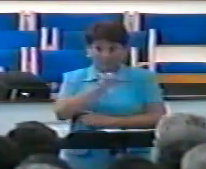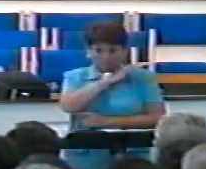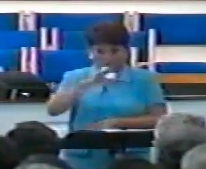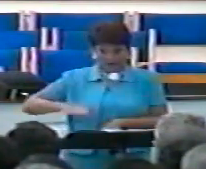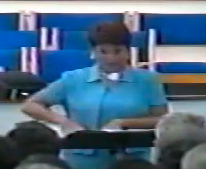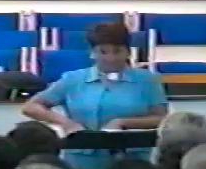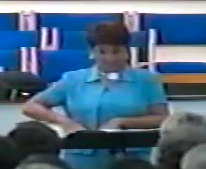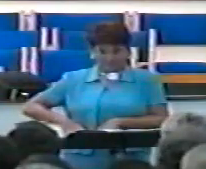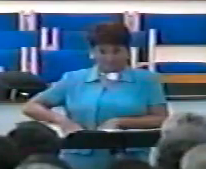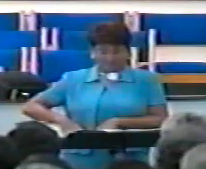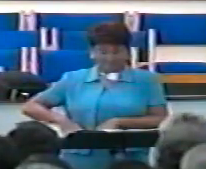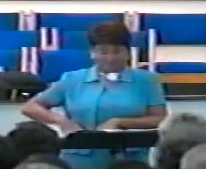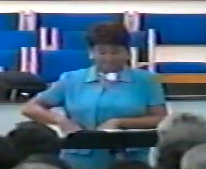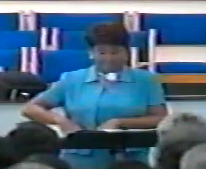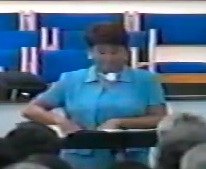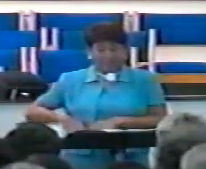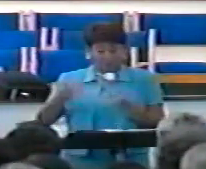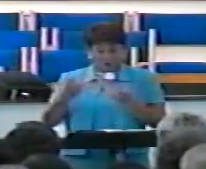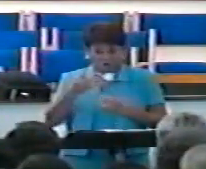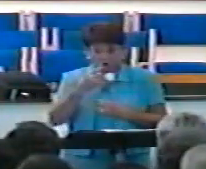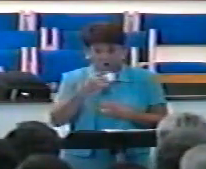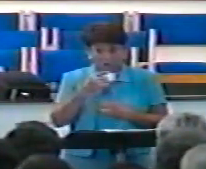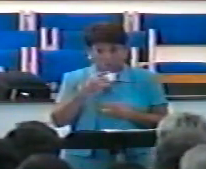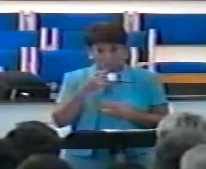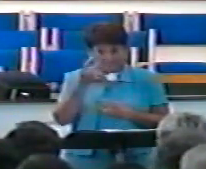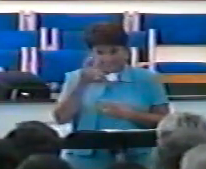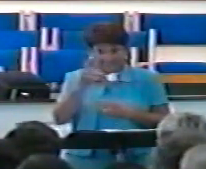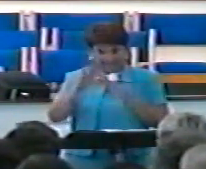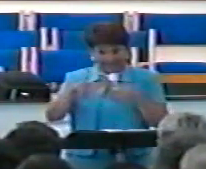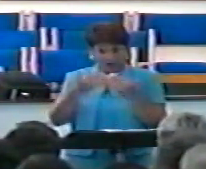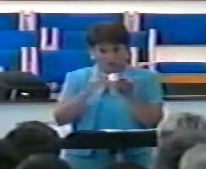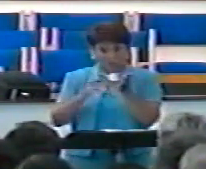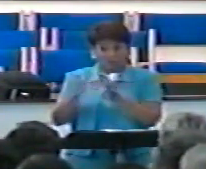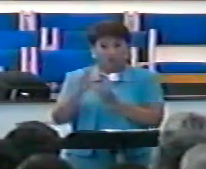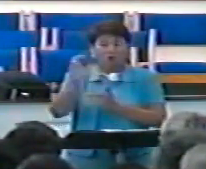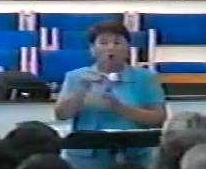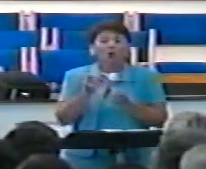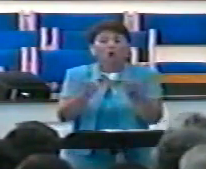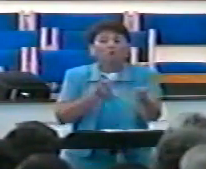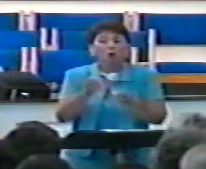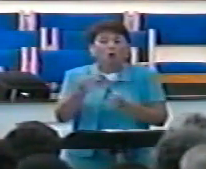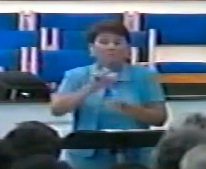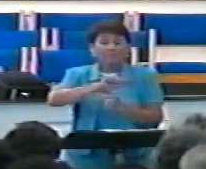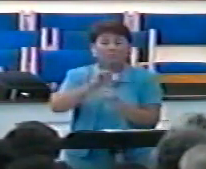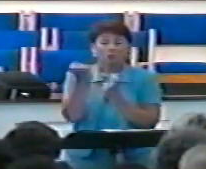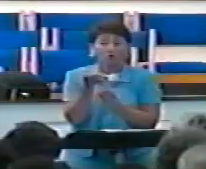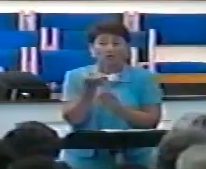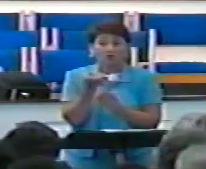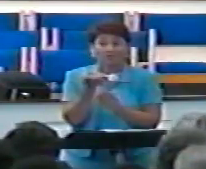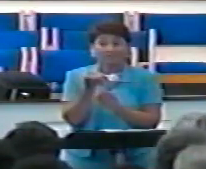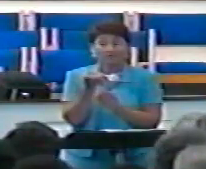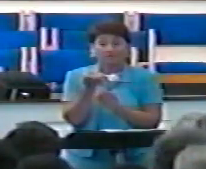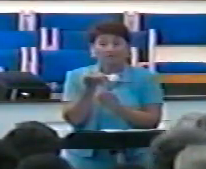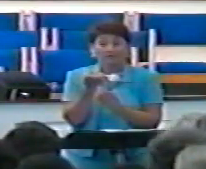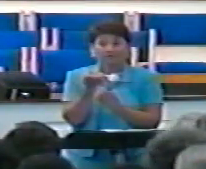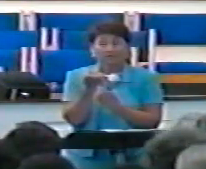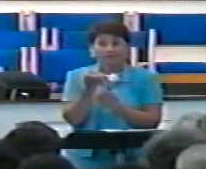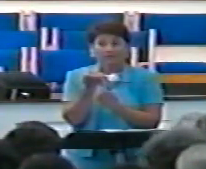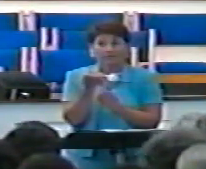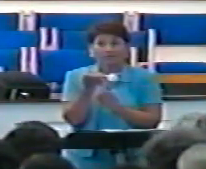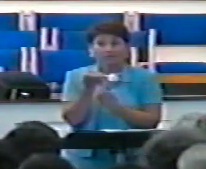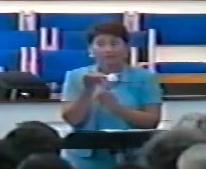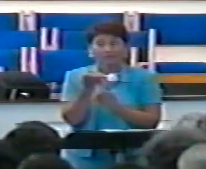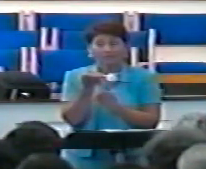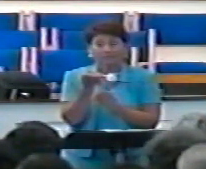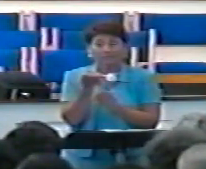Christ. I want you to see how Jesus took control of the situation here. For the Father, Jesus began to cultivate this man's